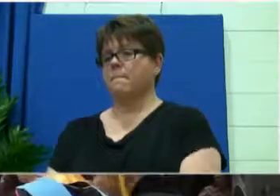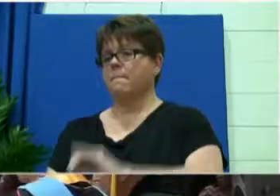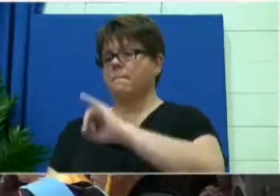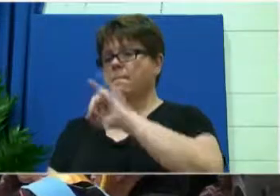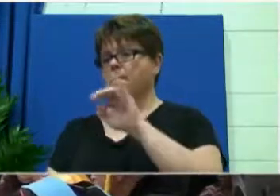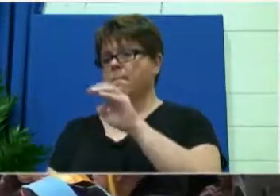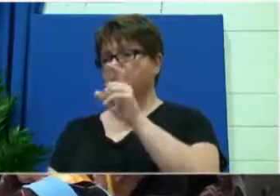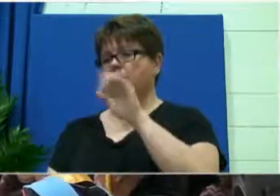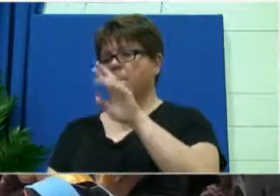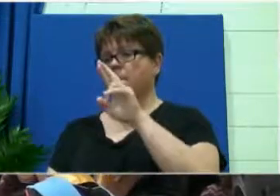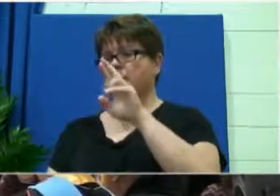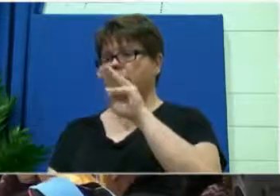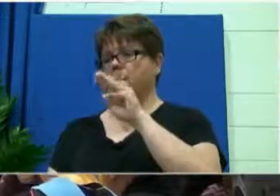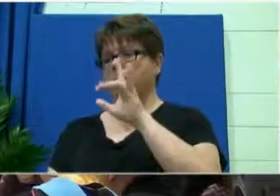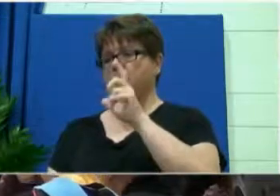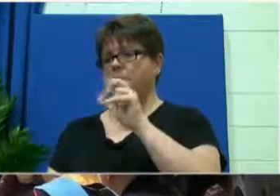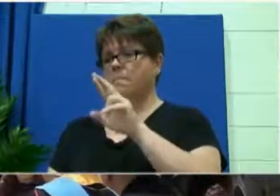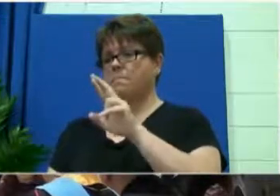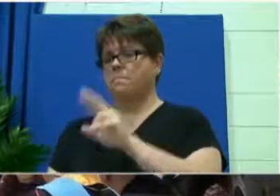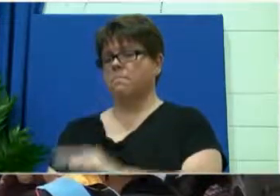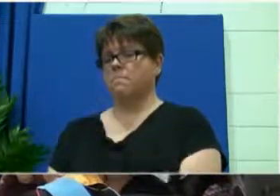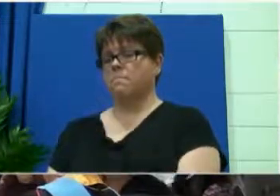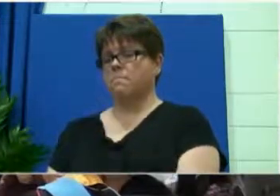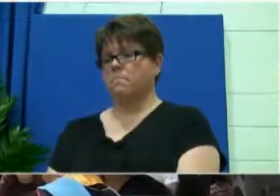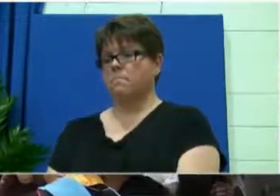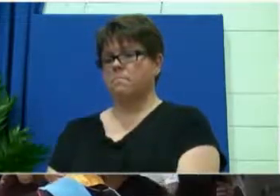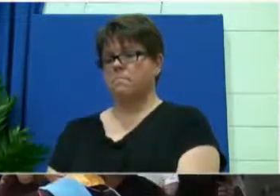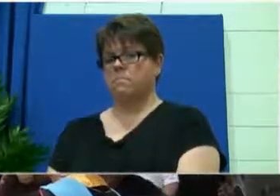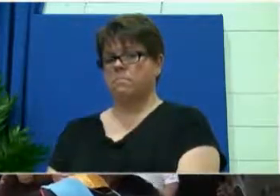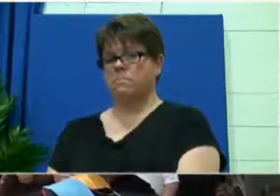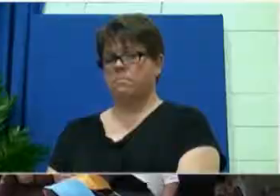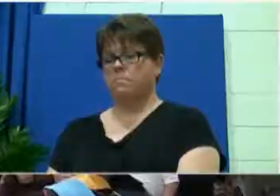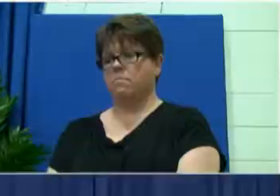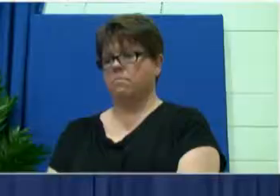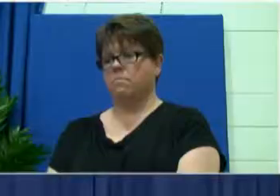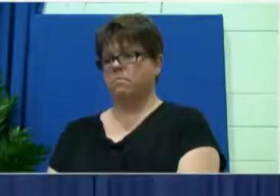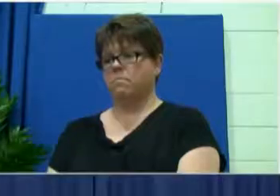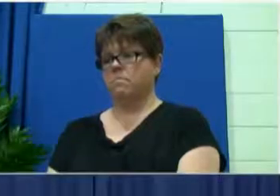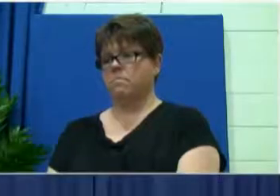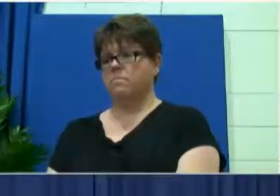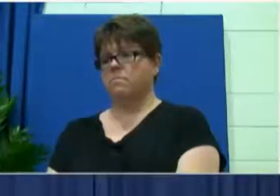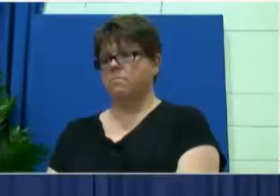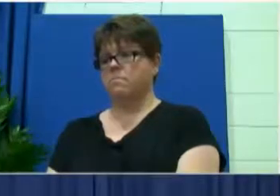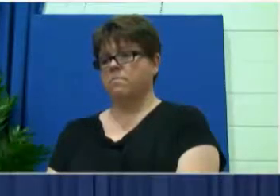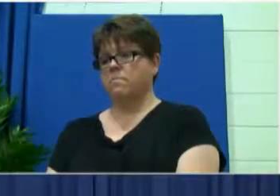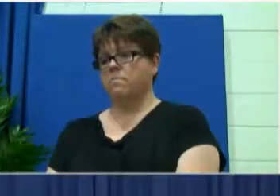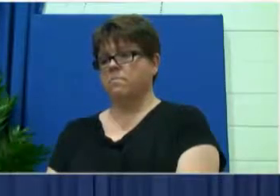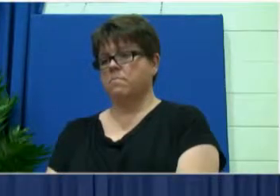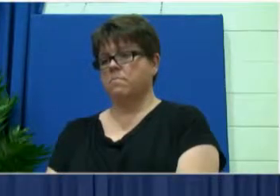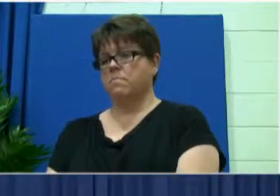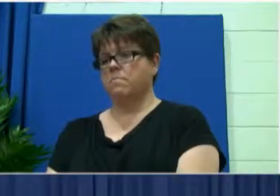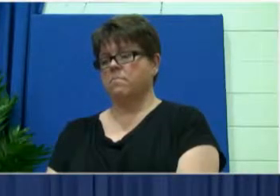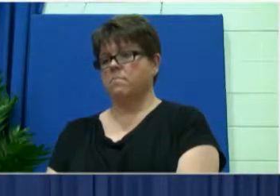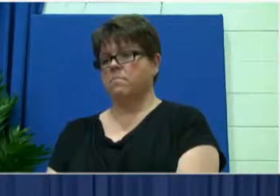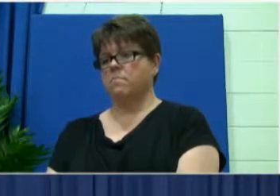Jennifer Elaine Miller, cum laude, Phi Theta Kappa, Associate in Applied Science in Respiratory Therapy.